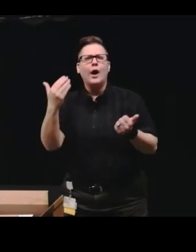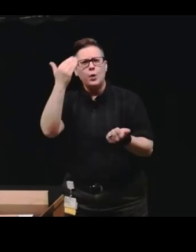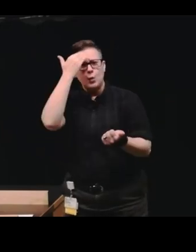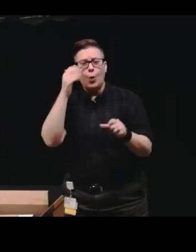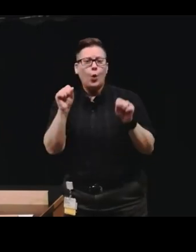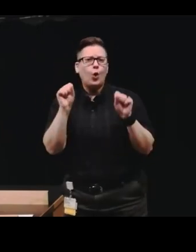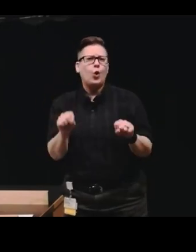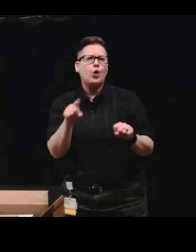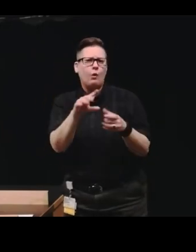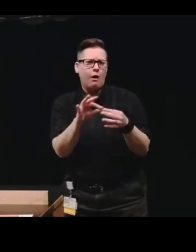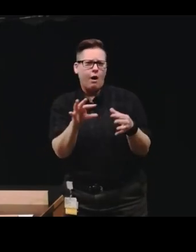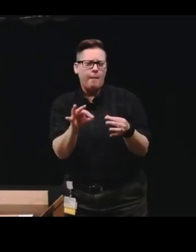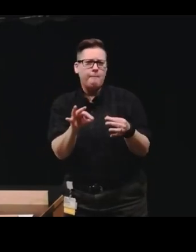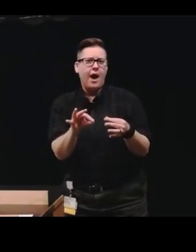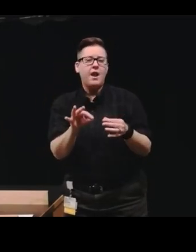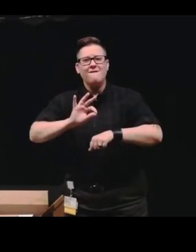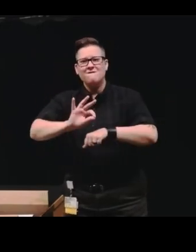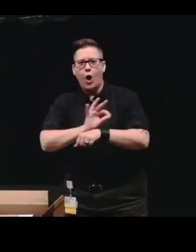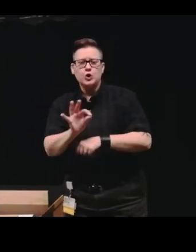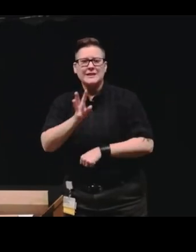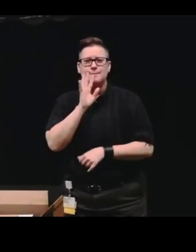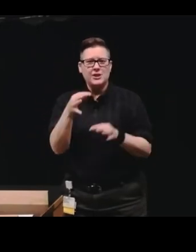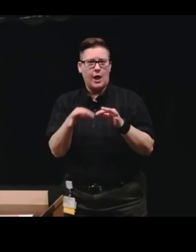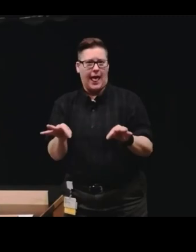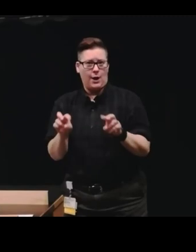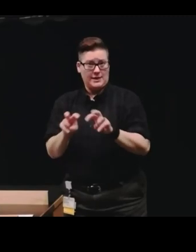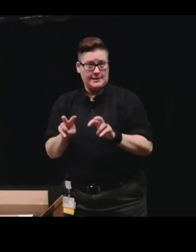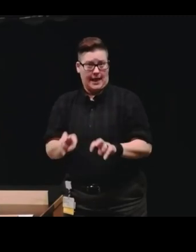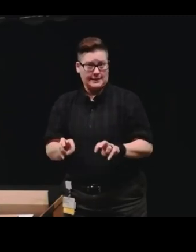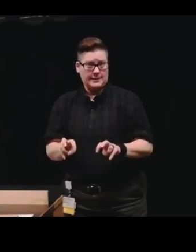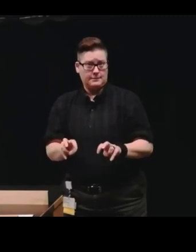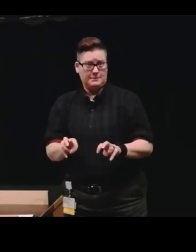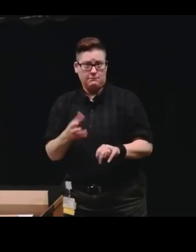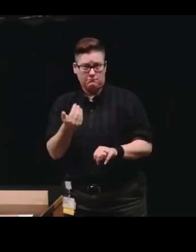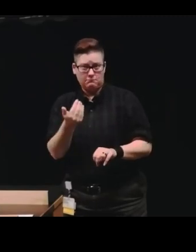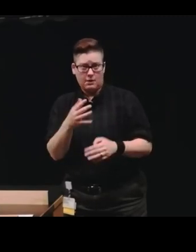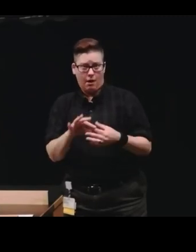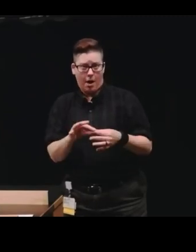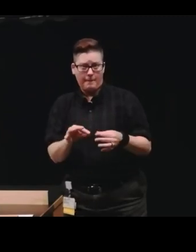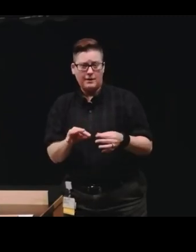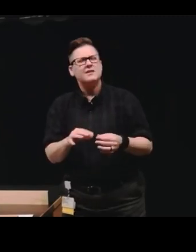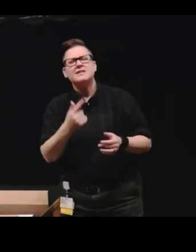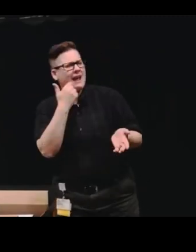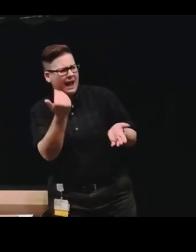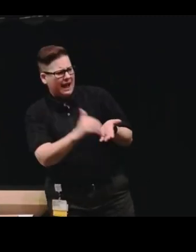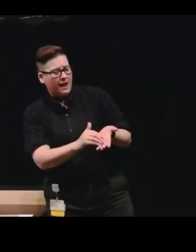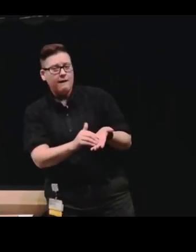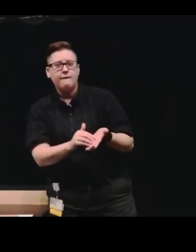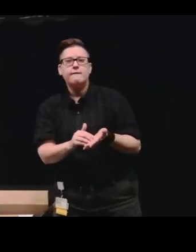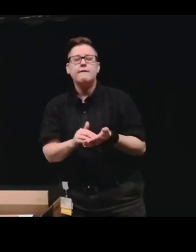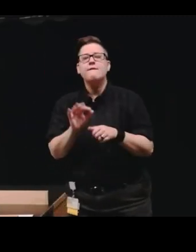be possible to comment on the assessment of functional speech or language impairment? Say that one more time. Would it be possible to comment